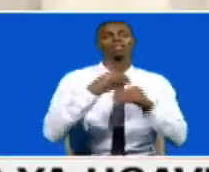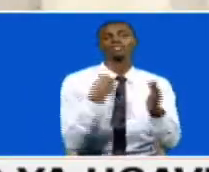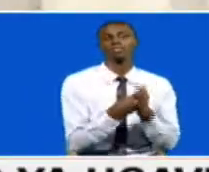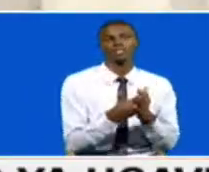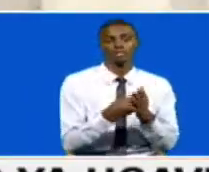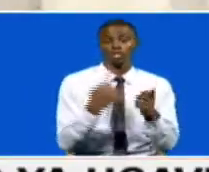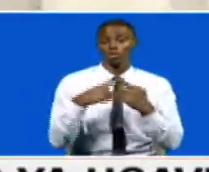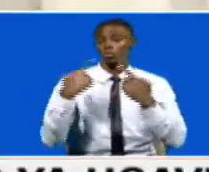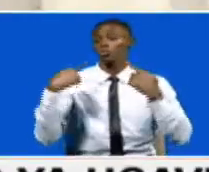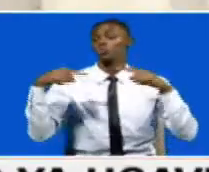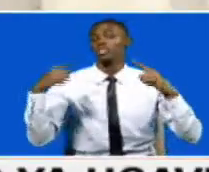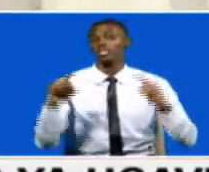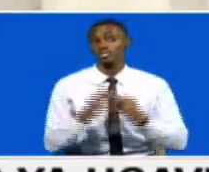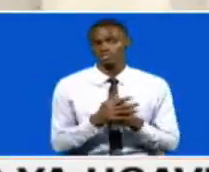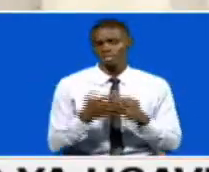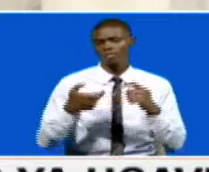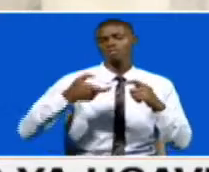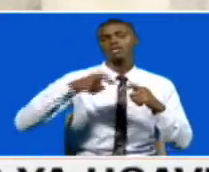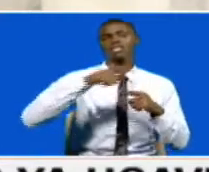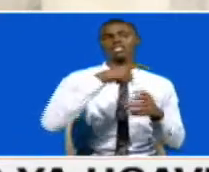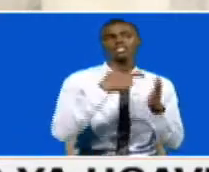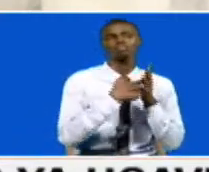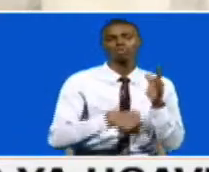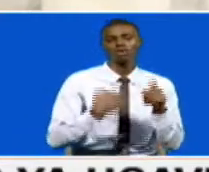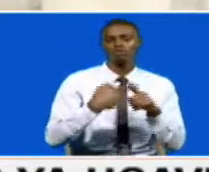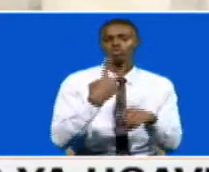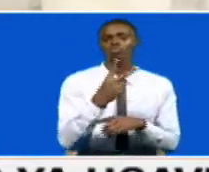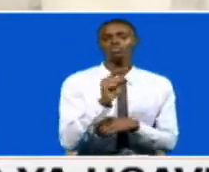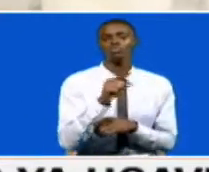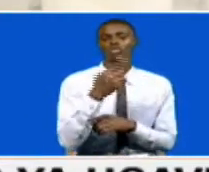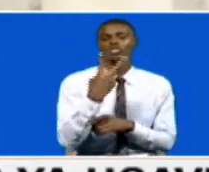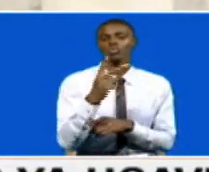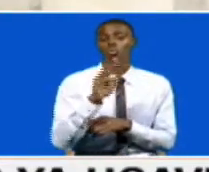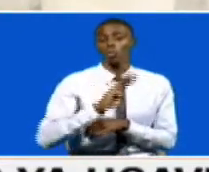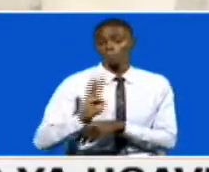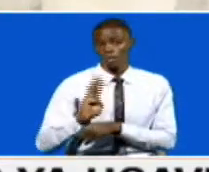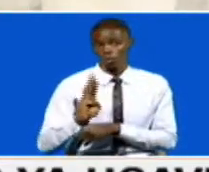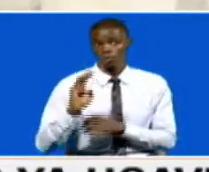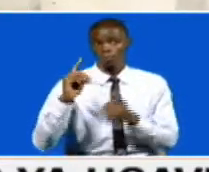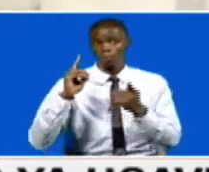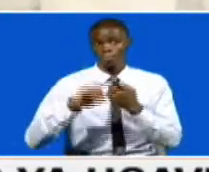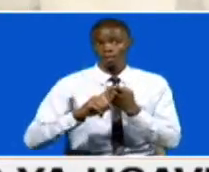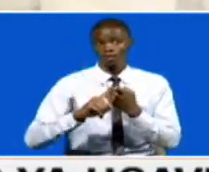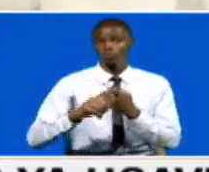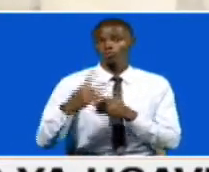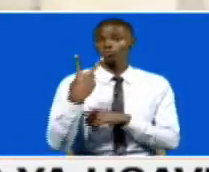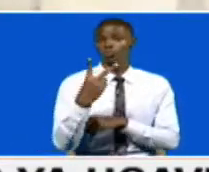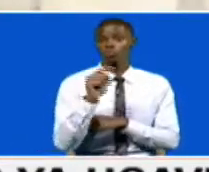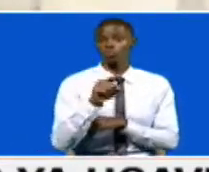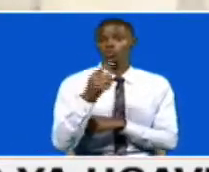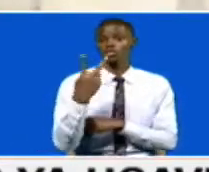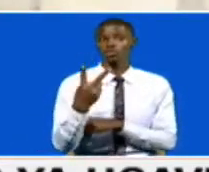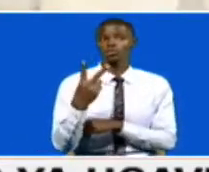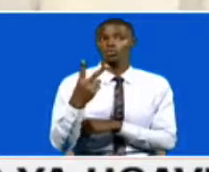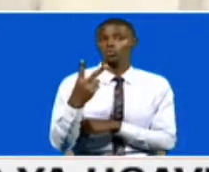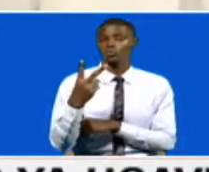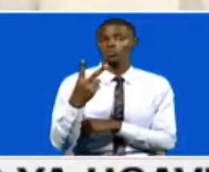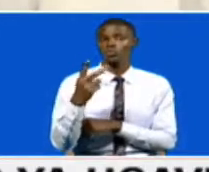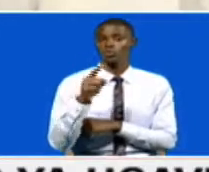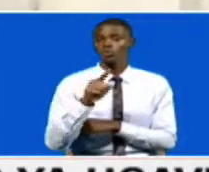succeed in increasing revenue from 2.2 billion to 2.2 trillion to 3